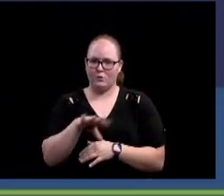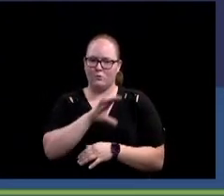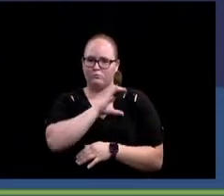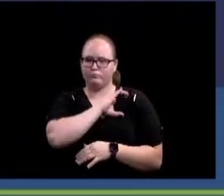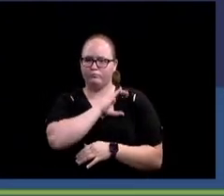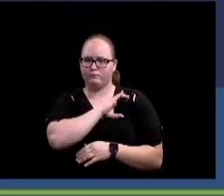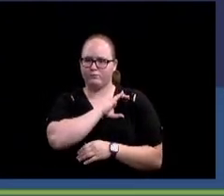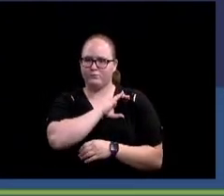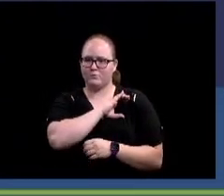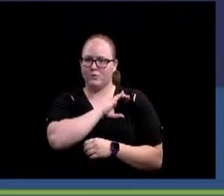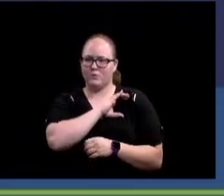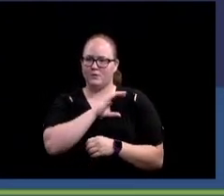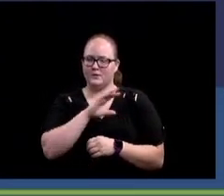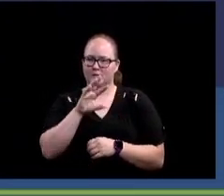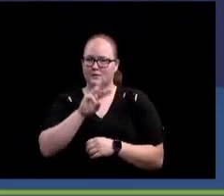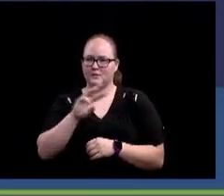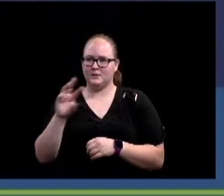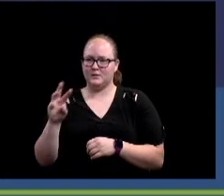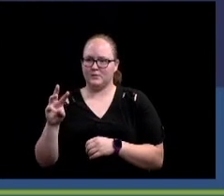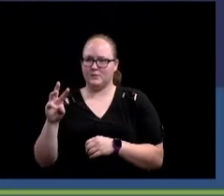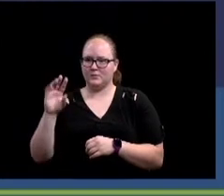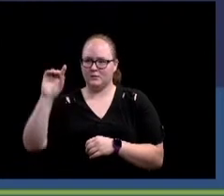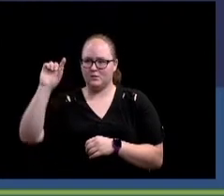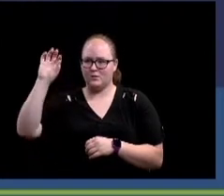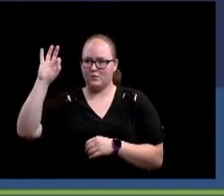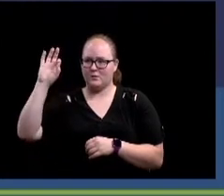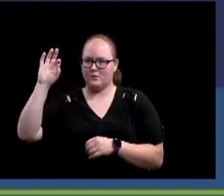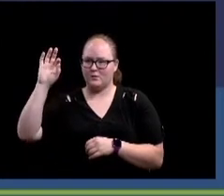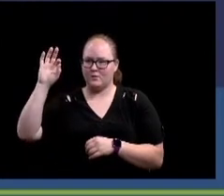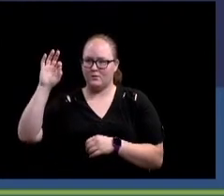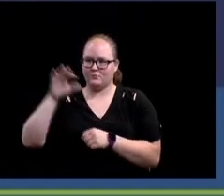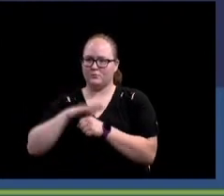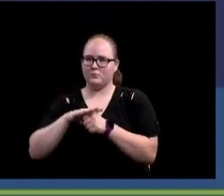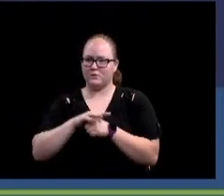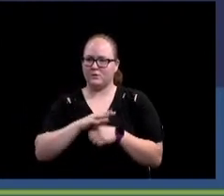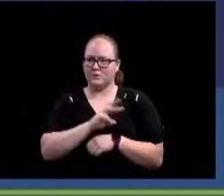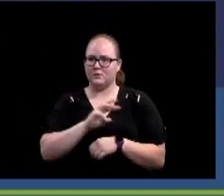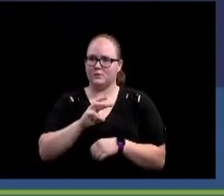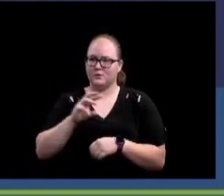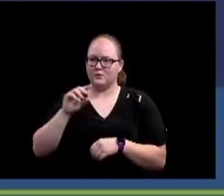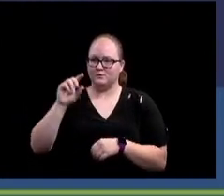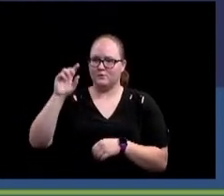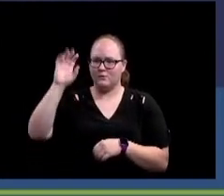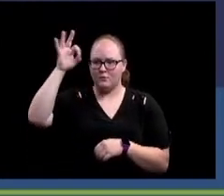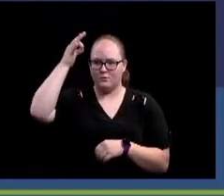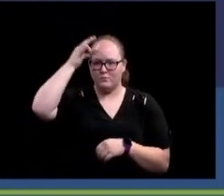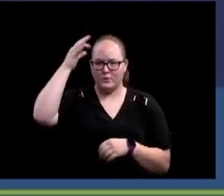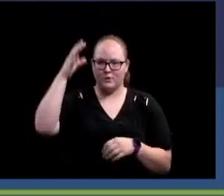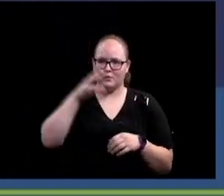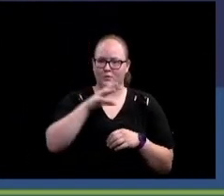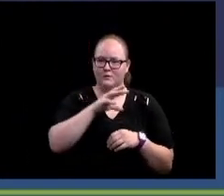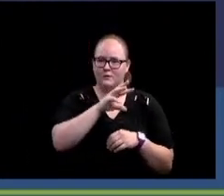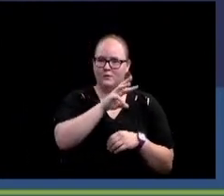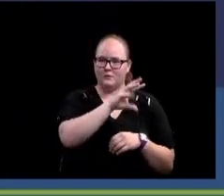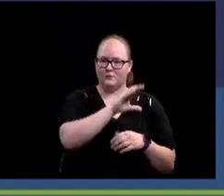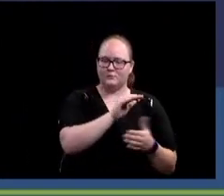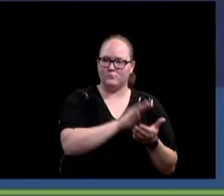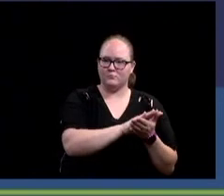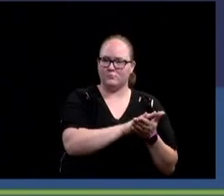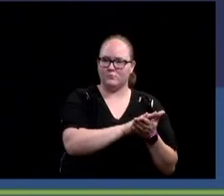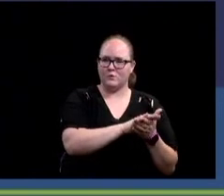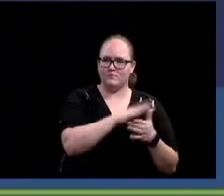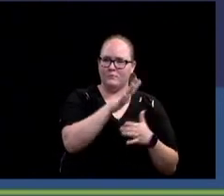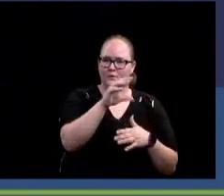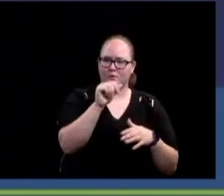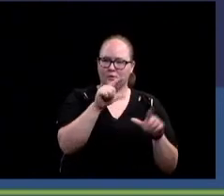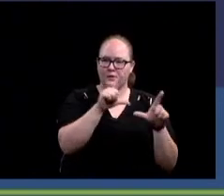6 to public schools, 6 to the community as a whole, 5 to the licensing agency in each state, in our case, which is the Texas